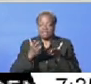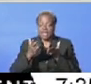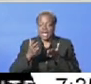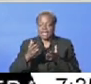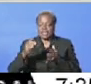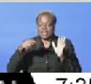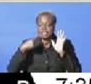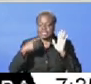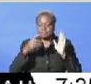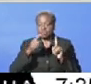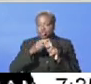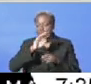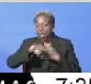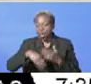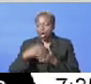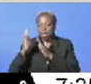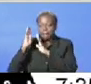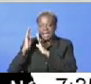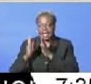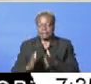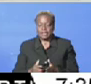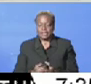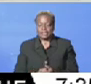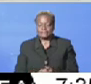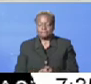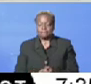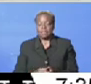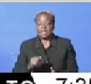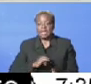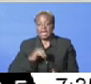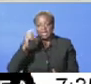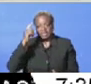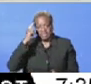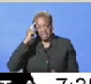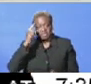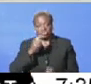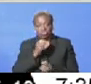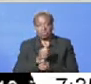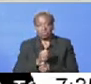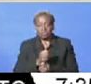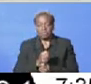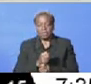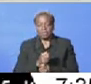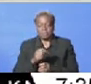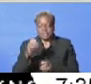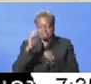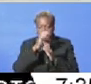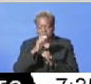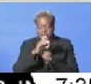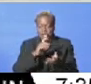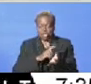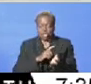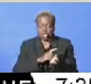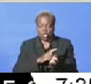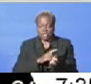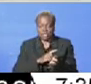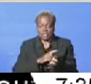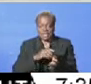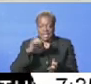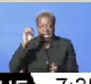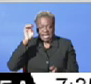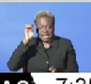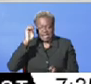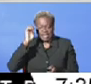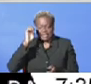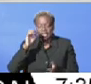all Bahamians. I think the key to preserving Dr. Judson Eneas' legacy is for us to continue to take the mantle